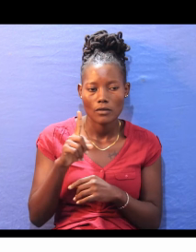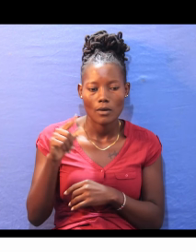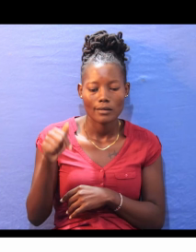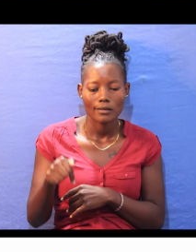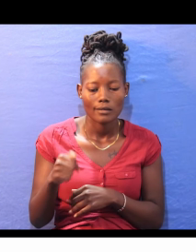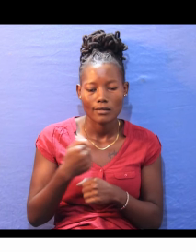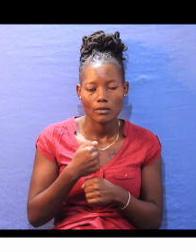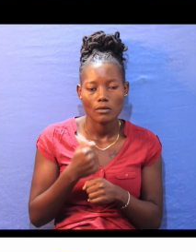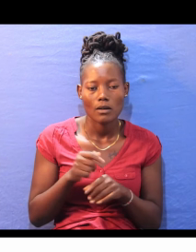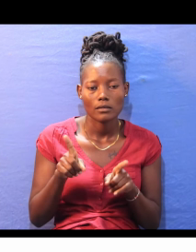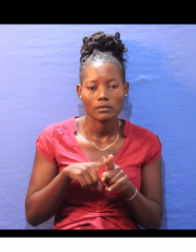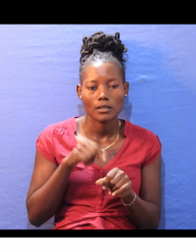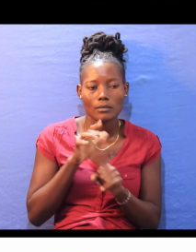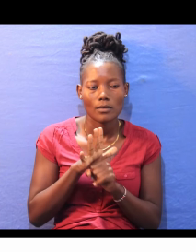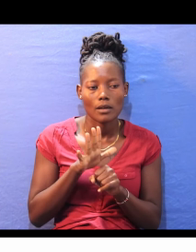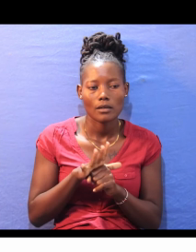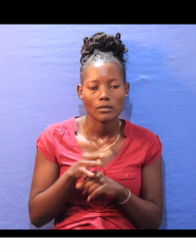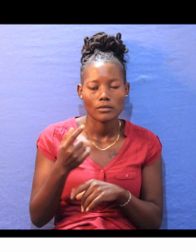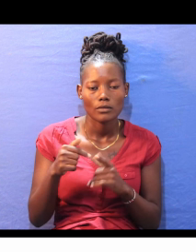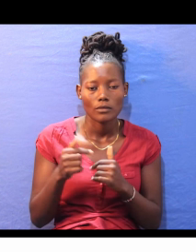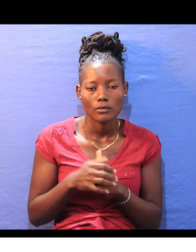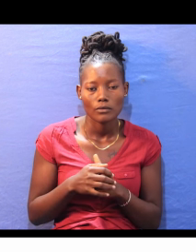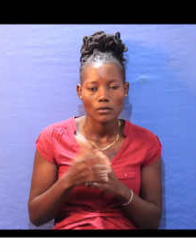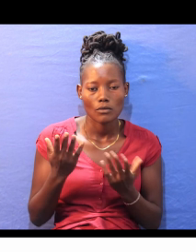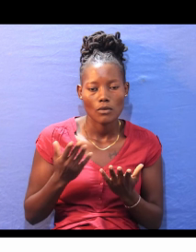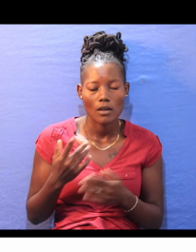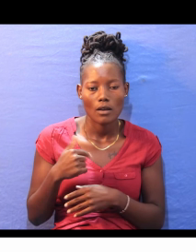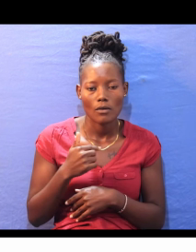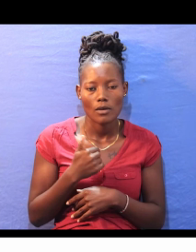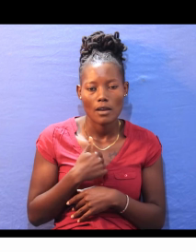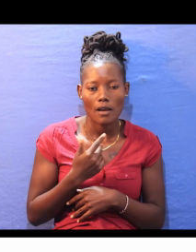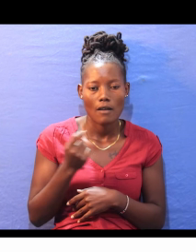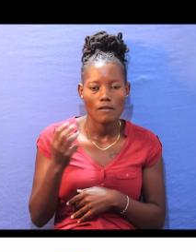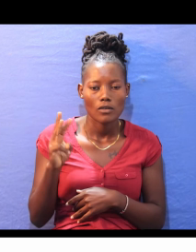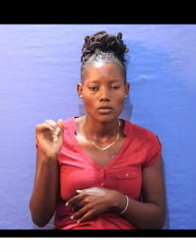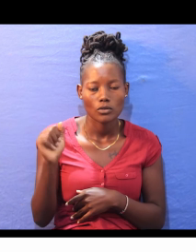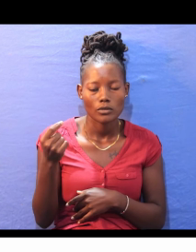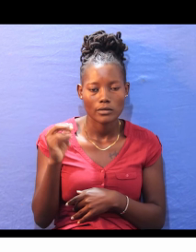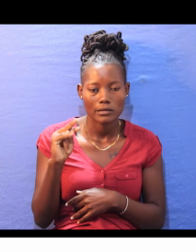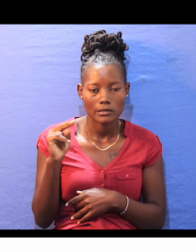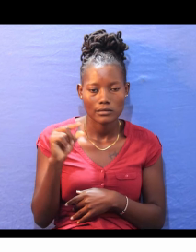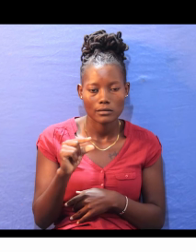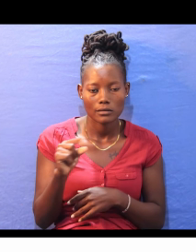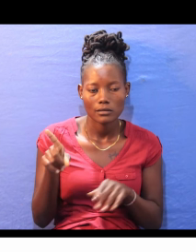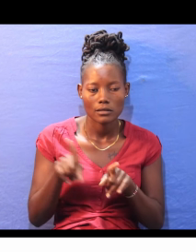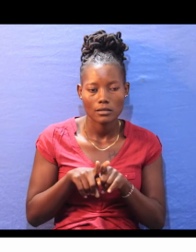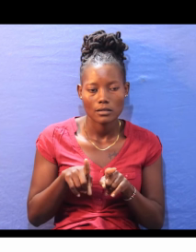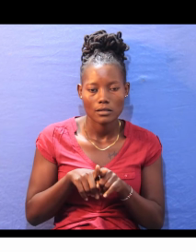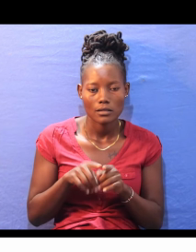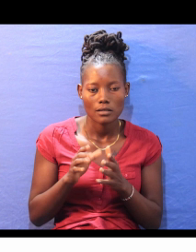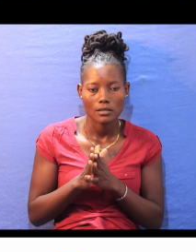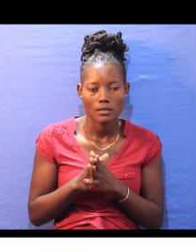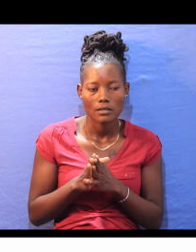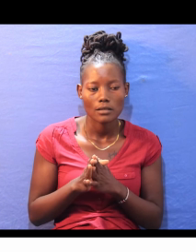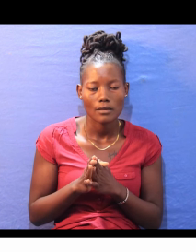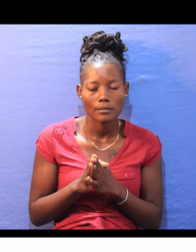work, and multiplanar progressions, where we have twisting movements left and right, bending over